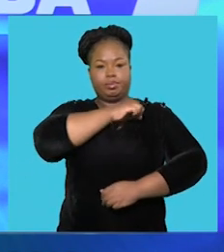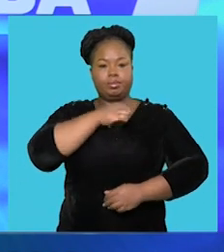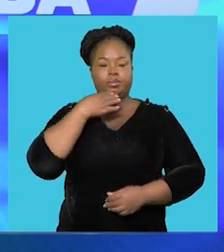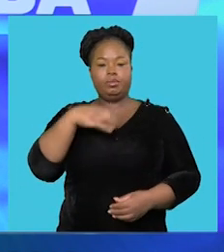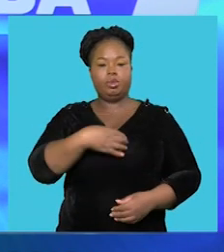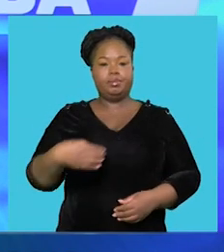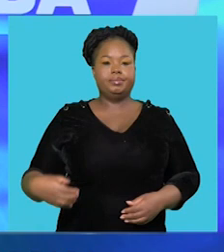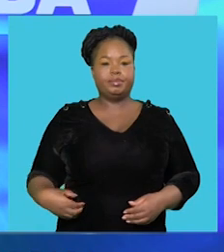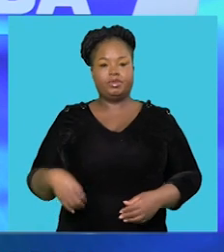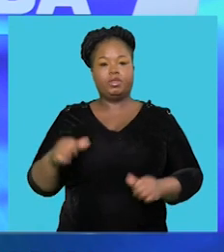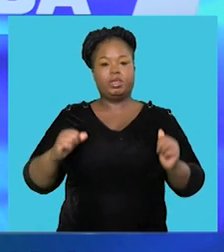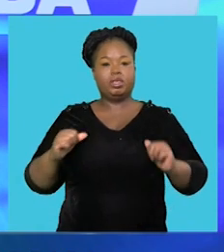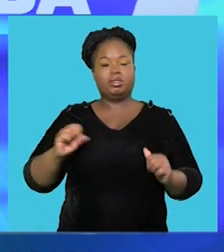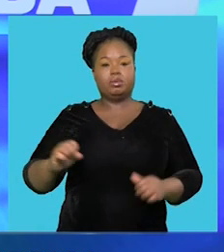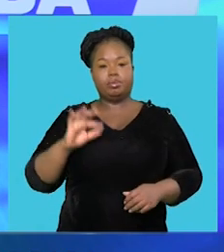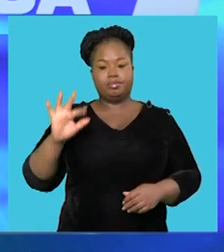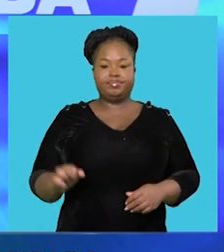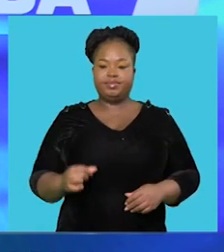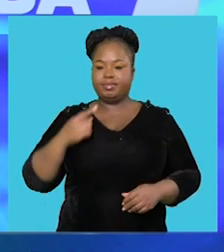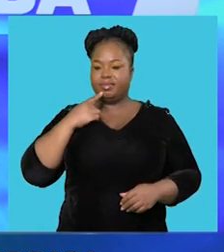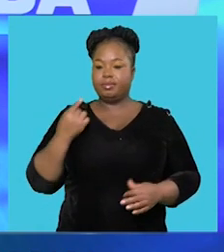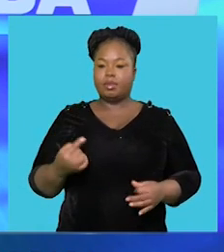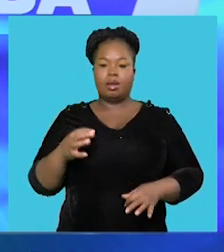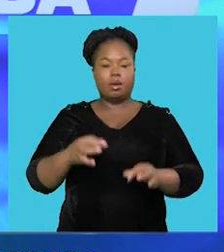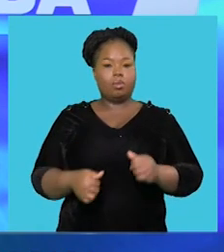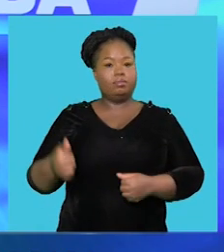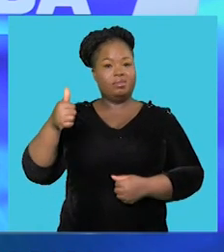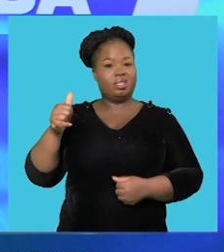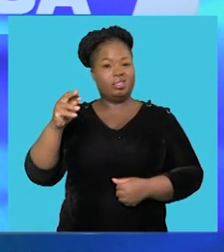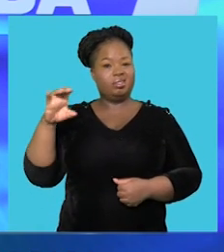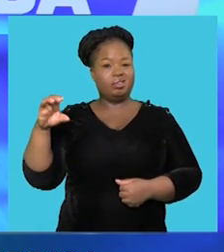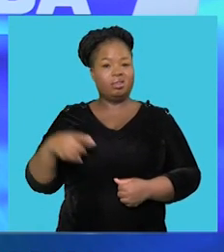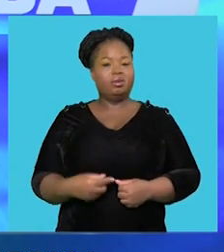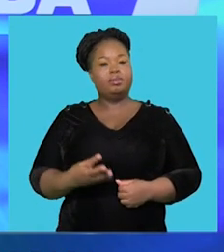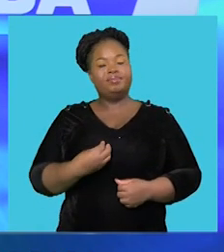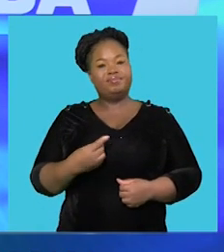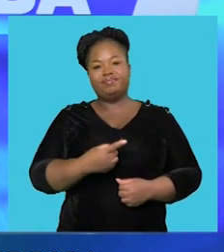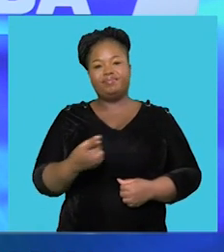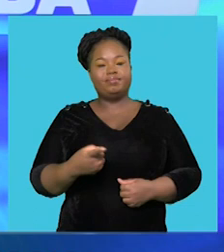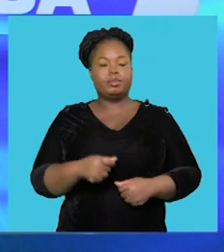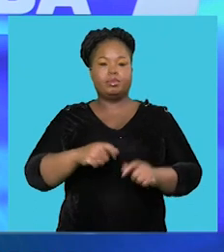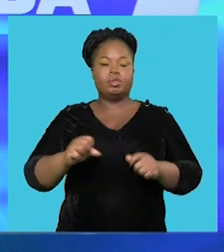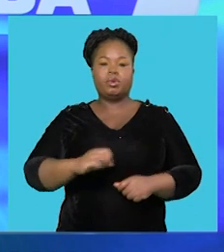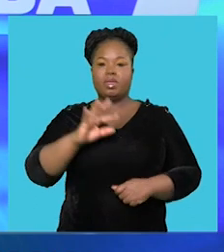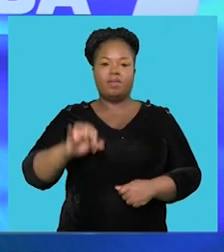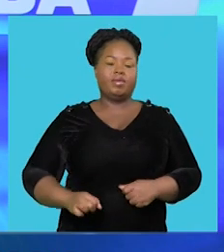umengameli we-Action SA uHerman Mashaba uthi-ke iqembu elibusayo lizenzela phansi izakhamuzi zaseNingizimu